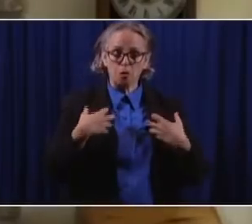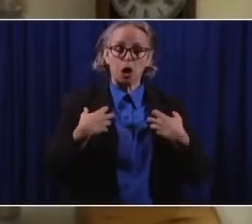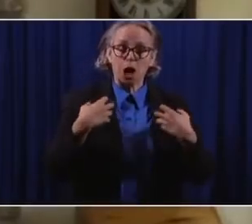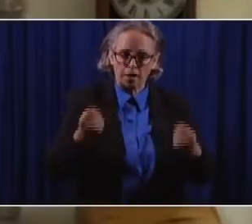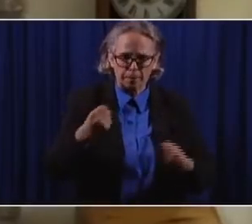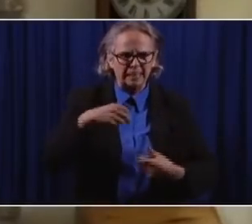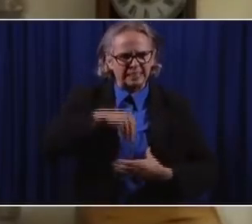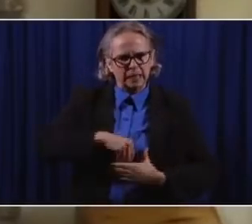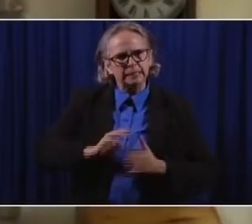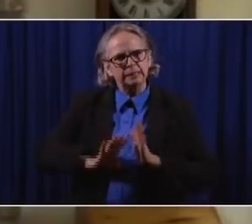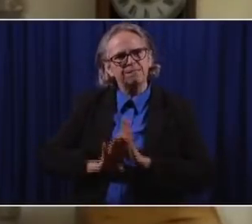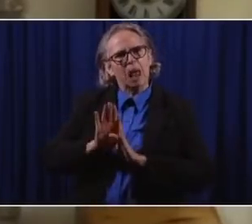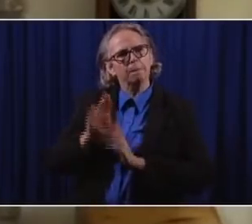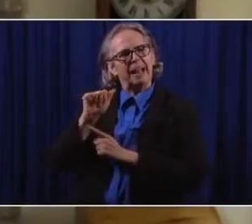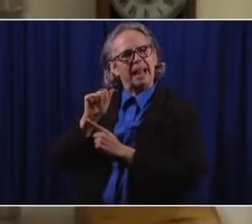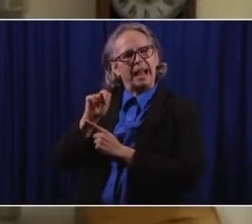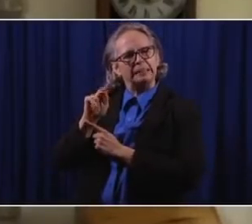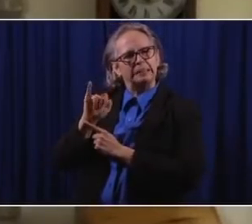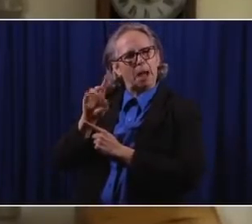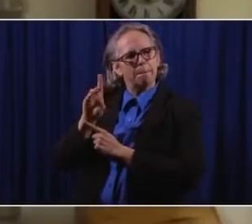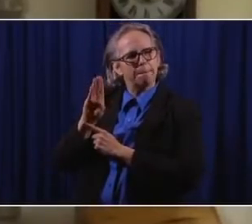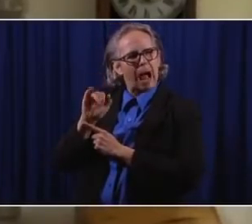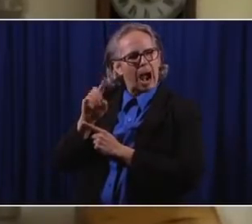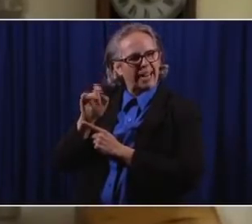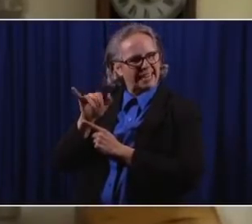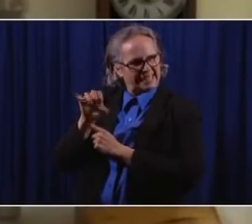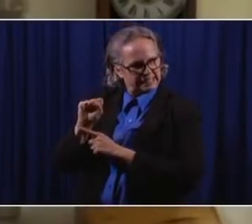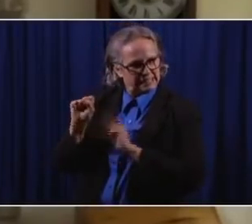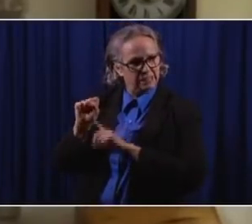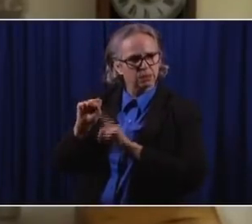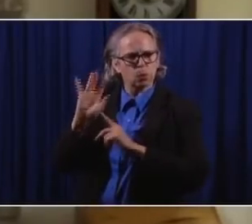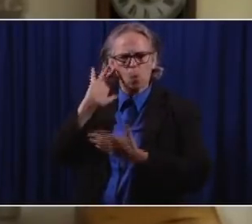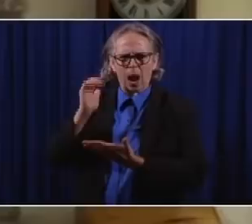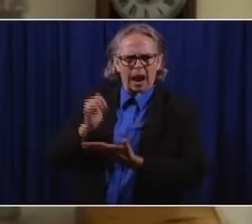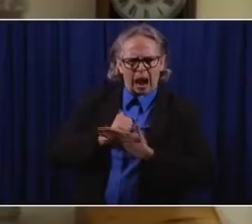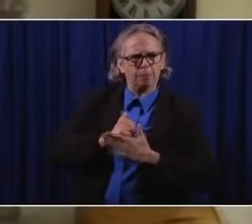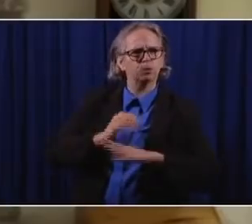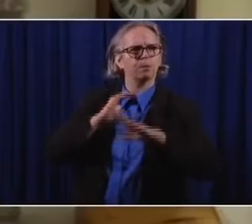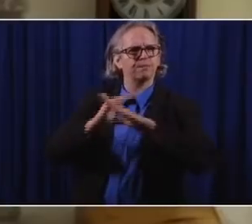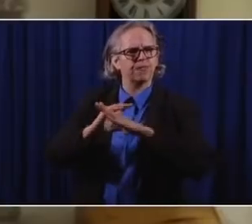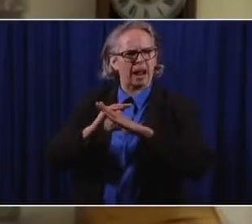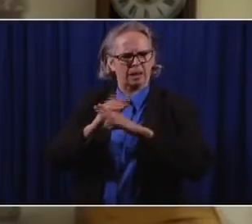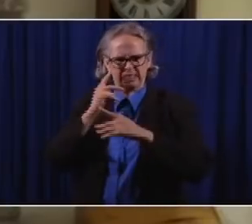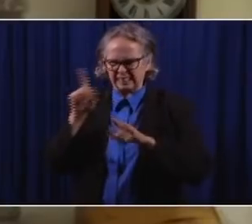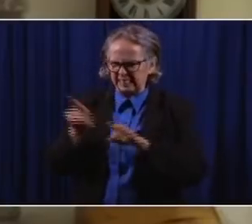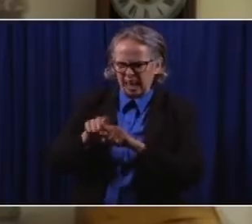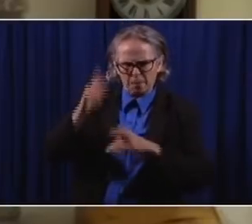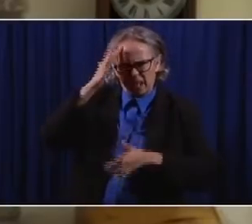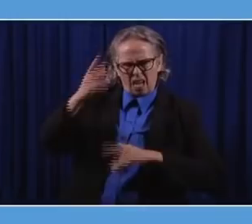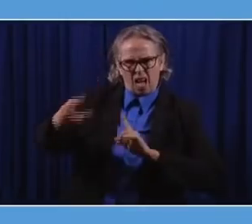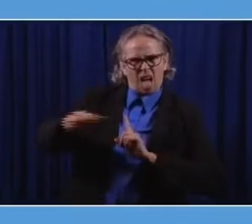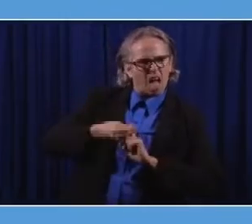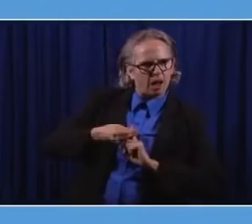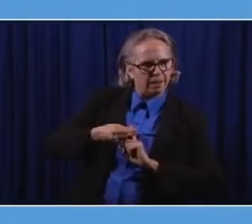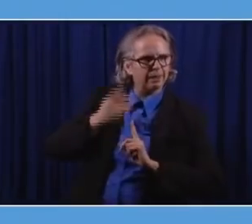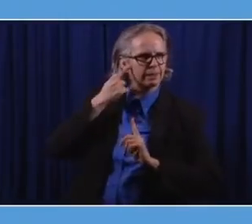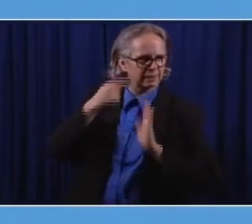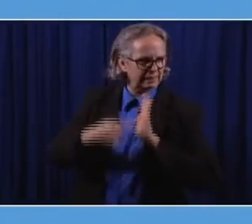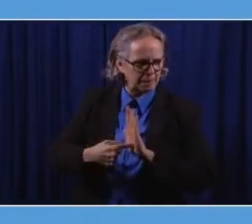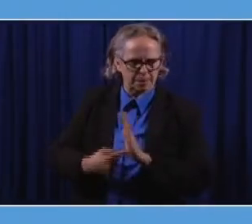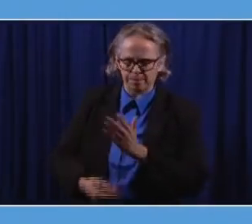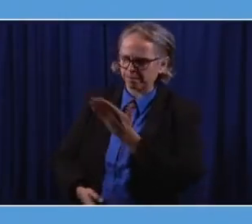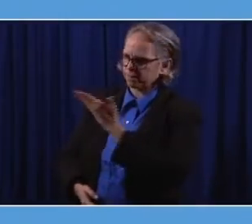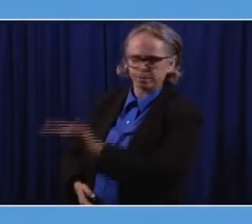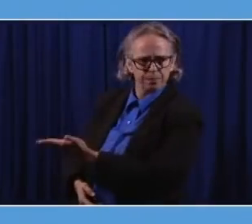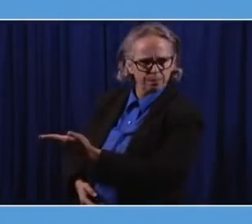to contracting the illness again, at least for a while. And again, this is what the scientists are studying in regard to COVID.